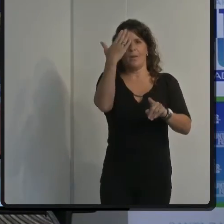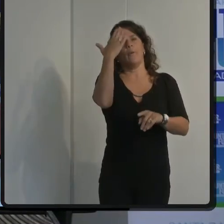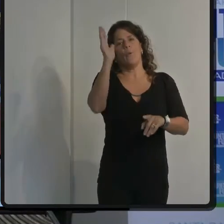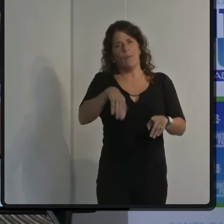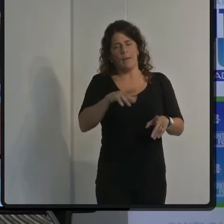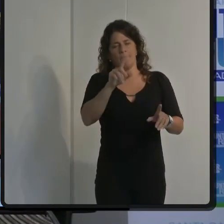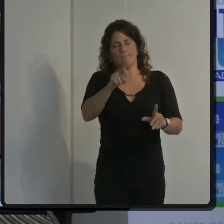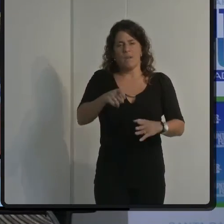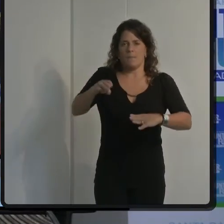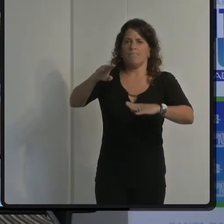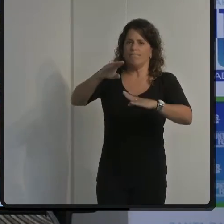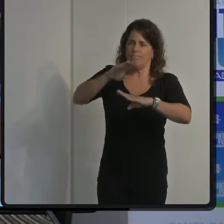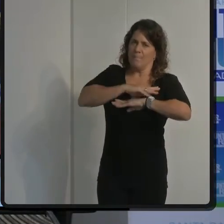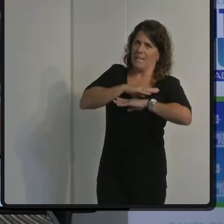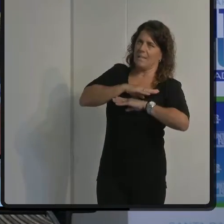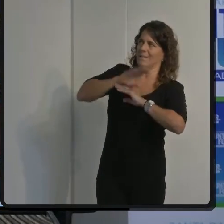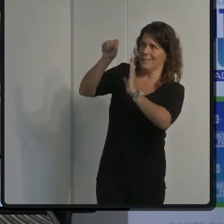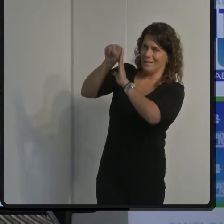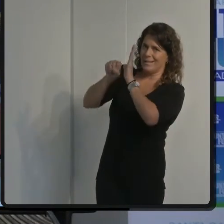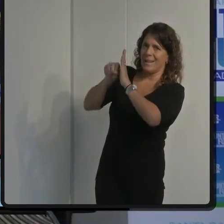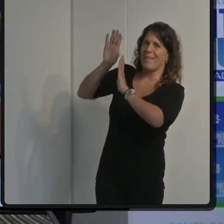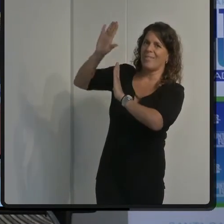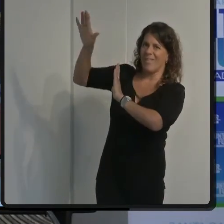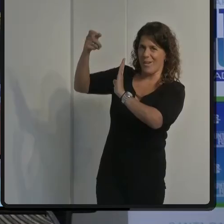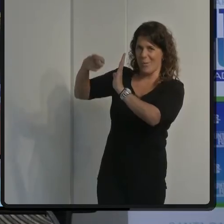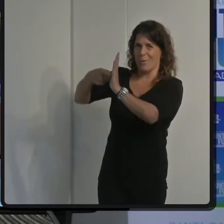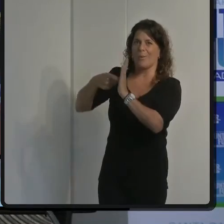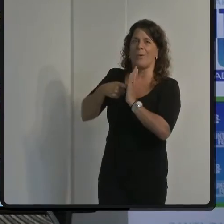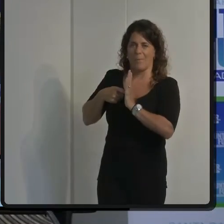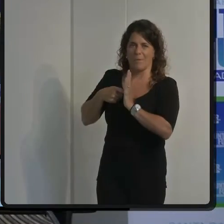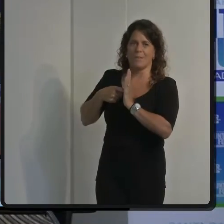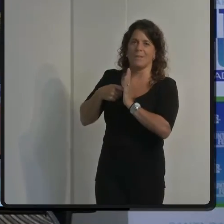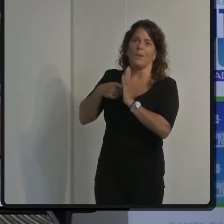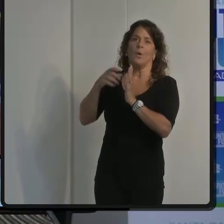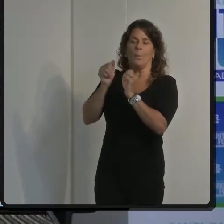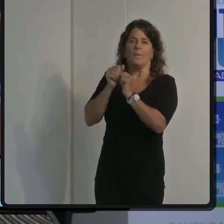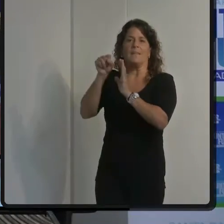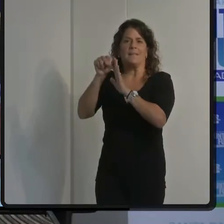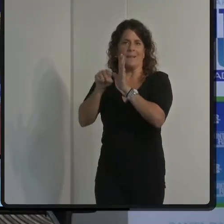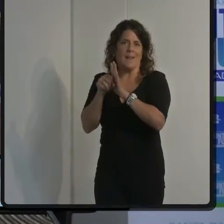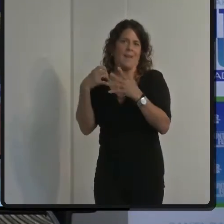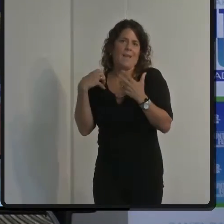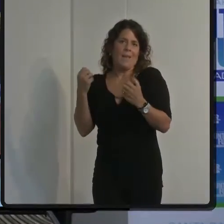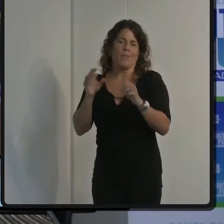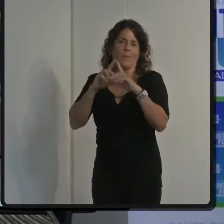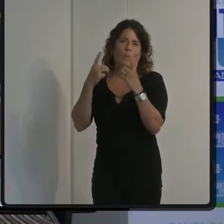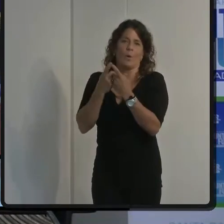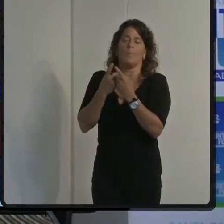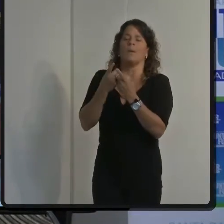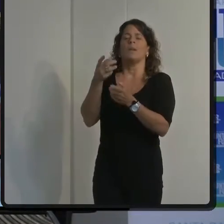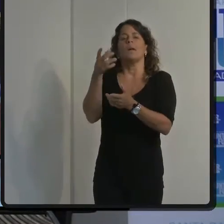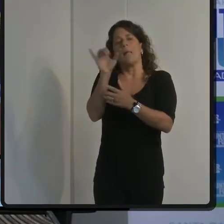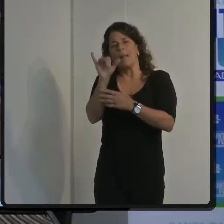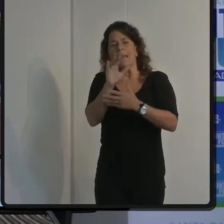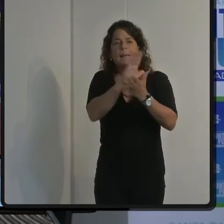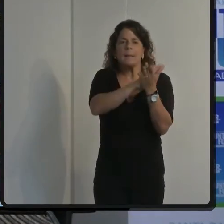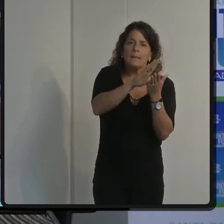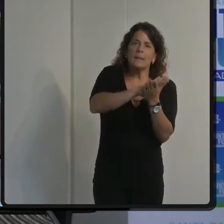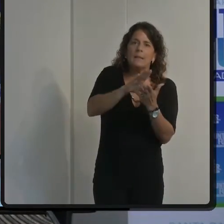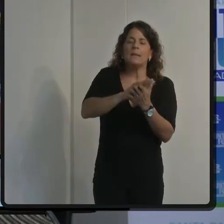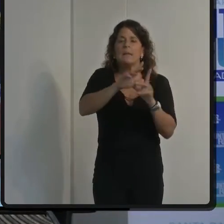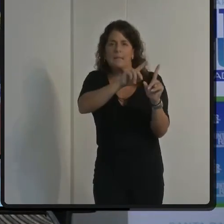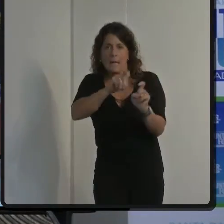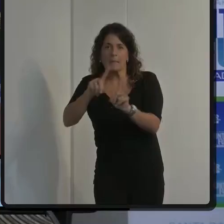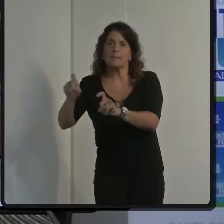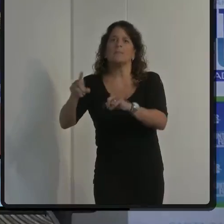comply with regulations from the state health department with regard to cleaning and regular testing and so forth. Thank you,